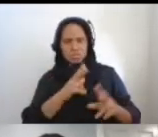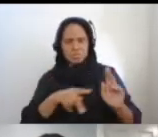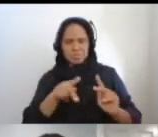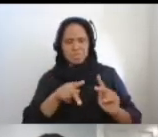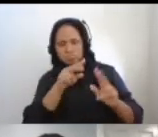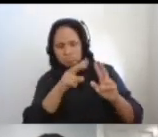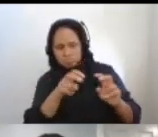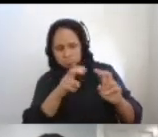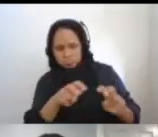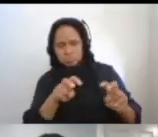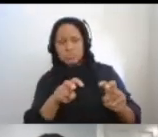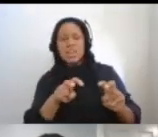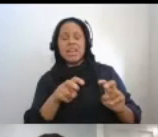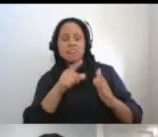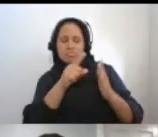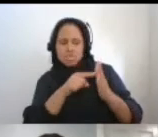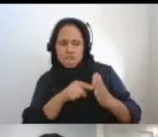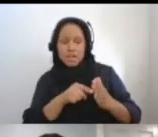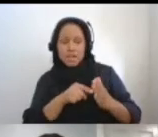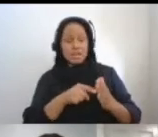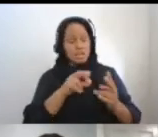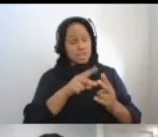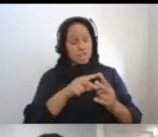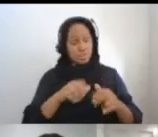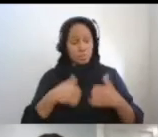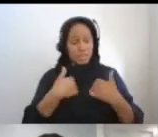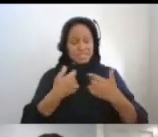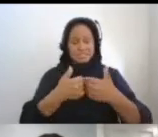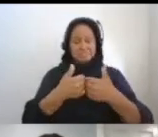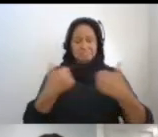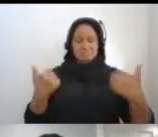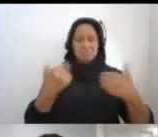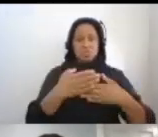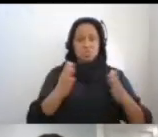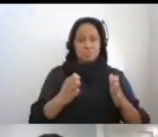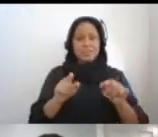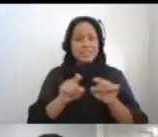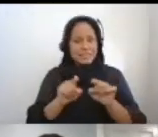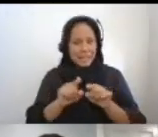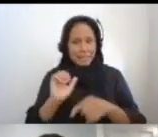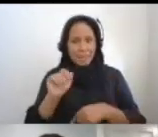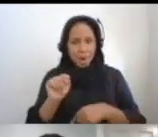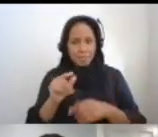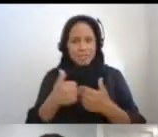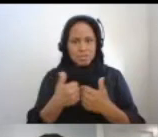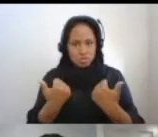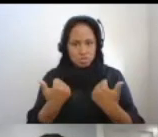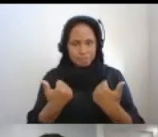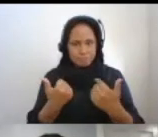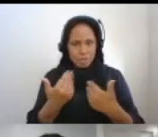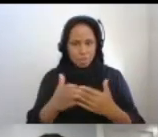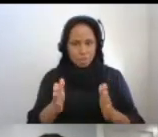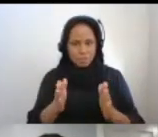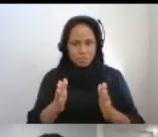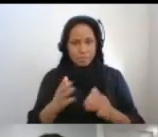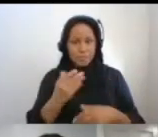And so this couple lives in another room in the same apartment, and their responsibilities are to make sure that the stove is